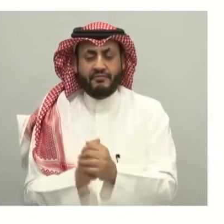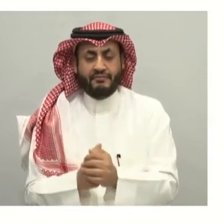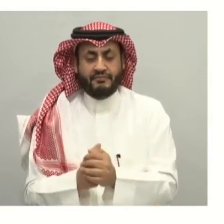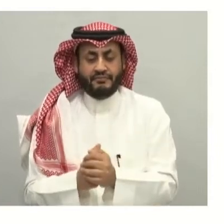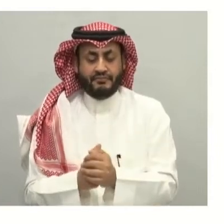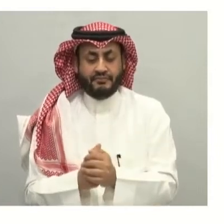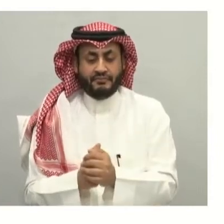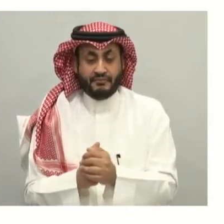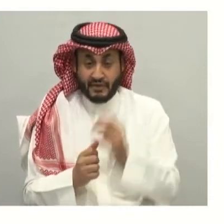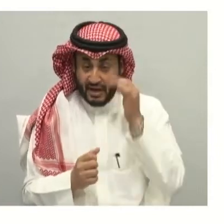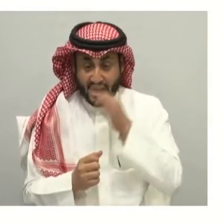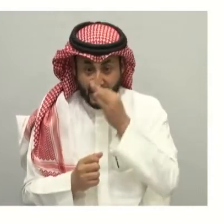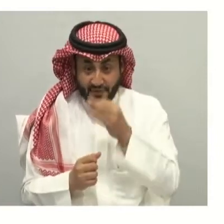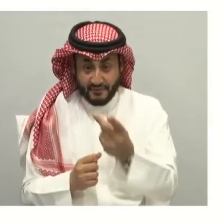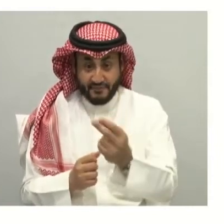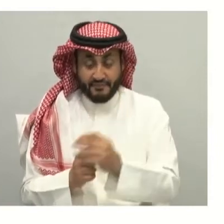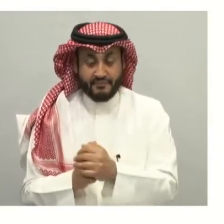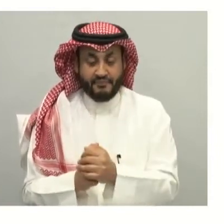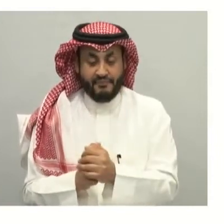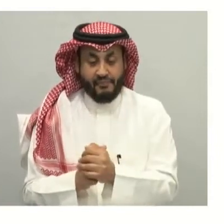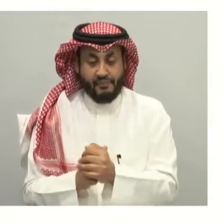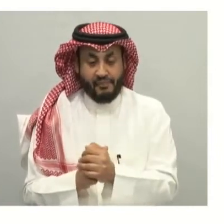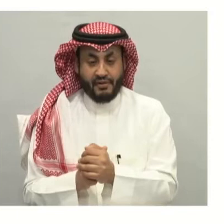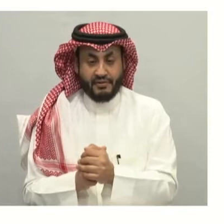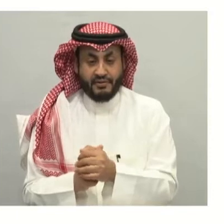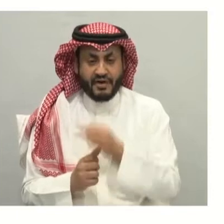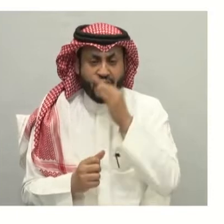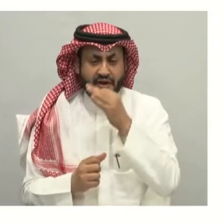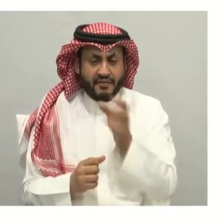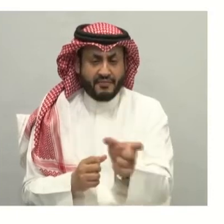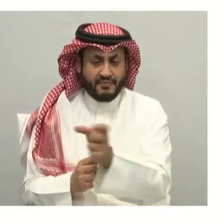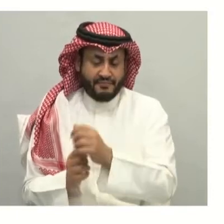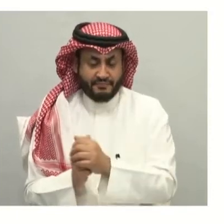Now you make the sounds and say the words.